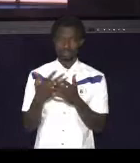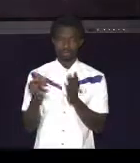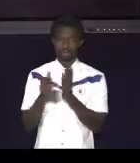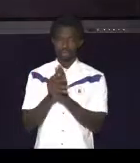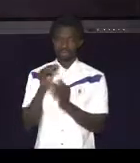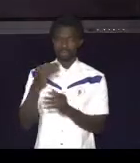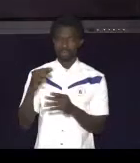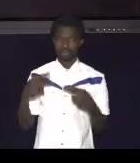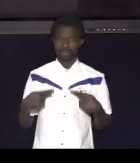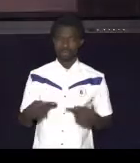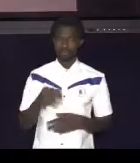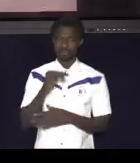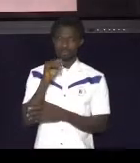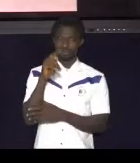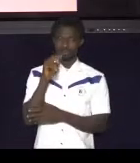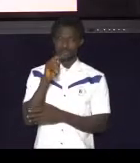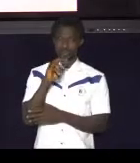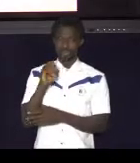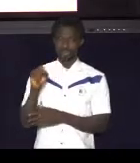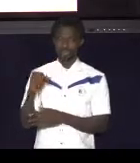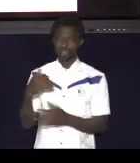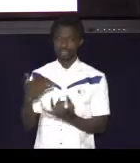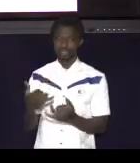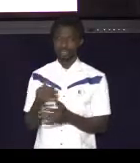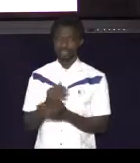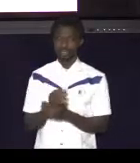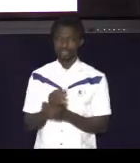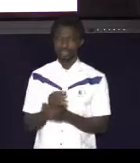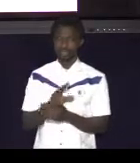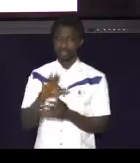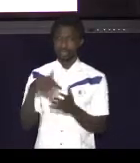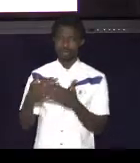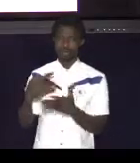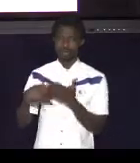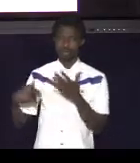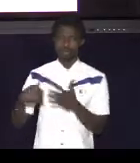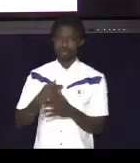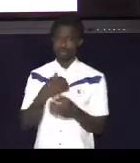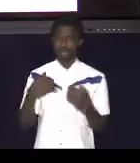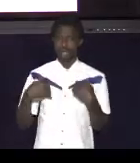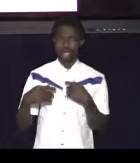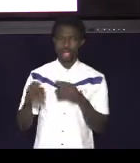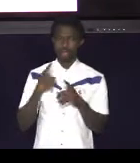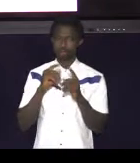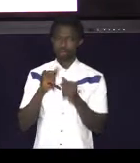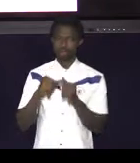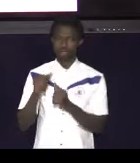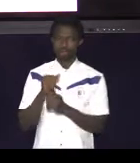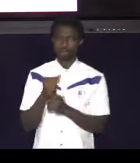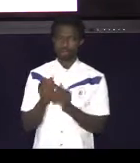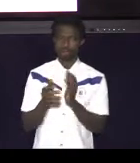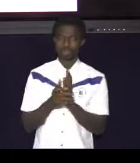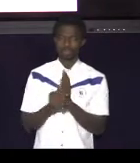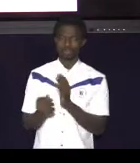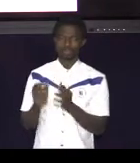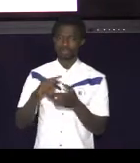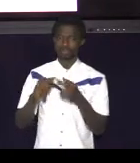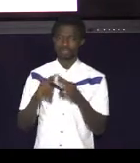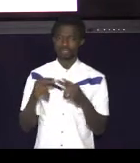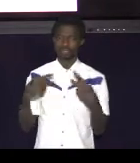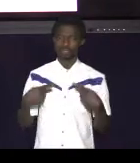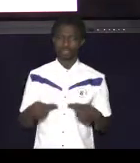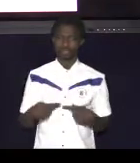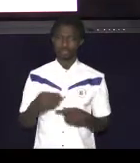of physical fitness. Now, all what we have talked about, skill-related physical fitness,